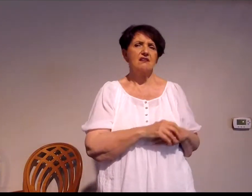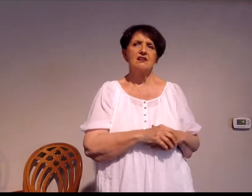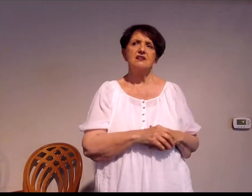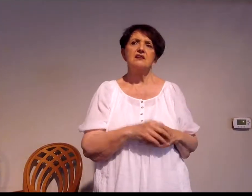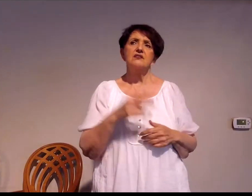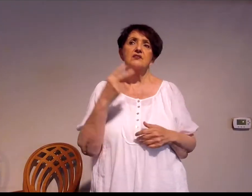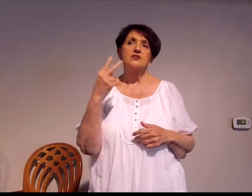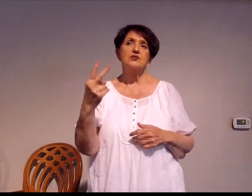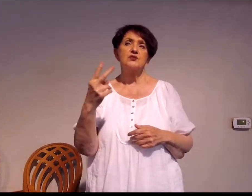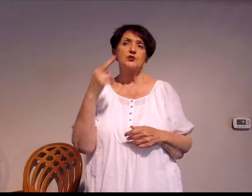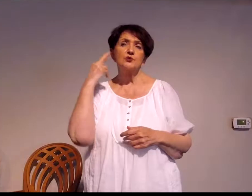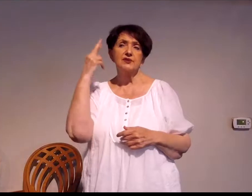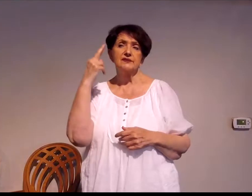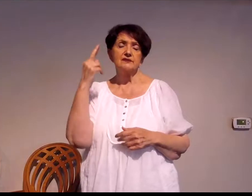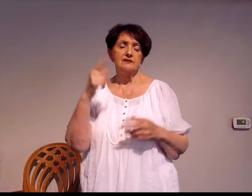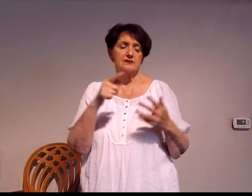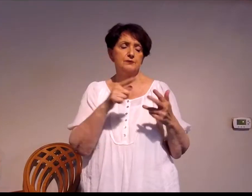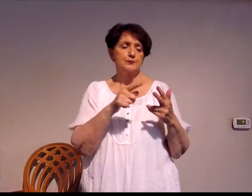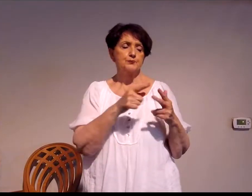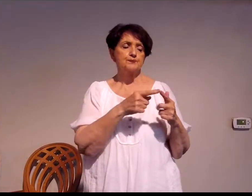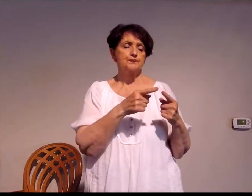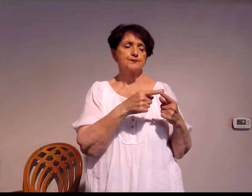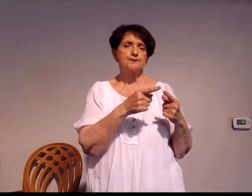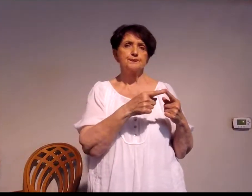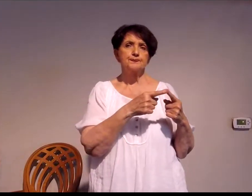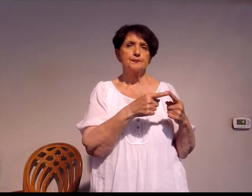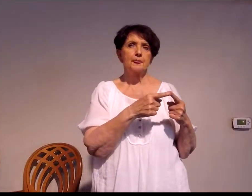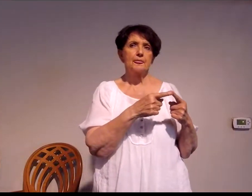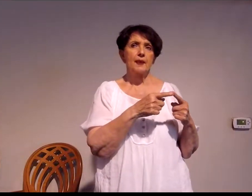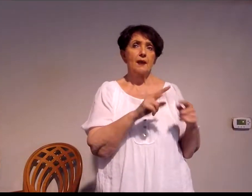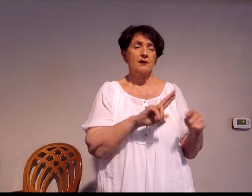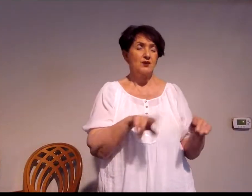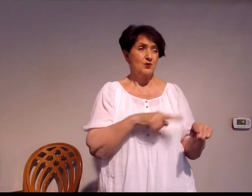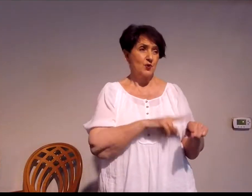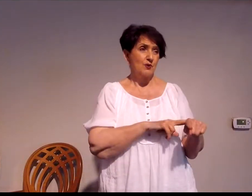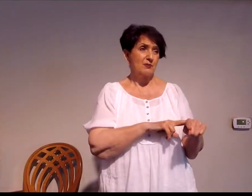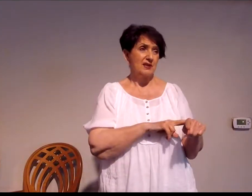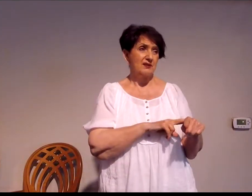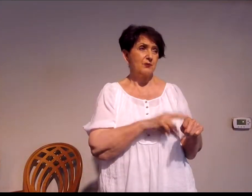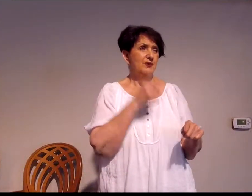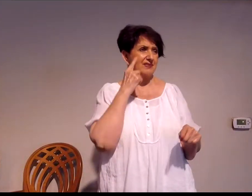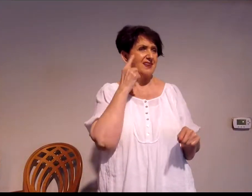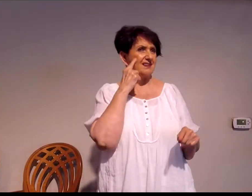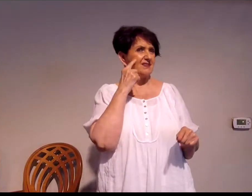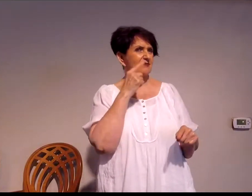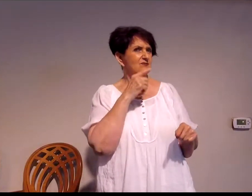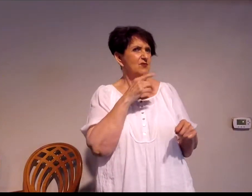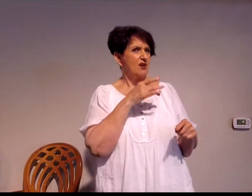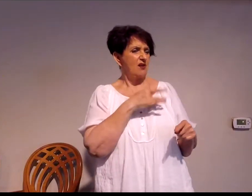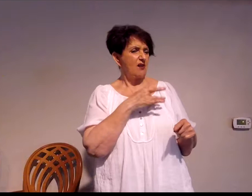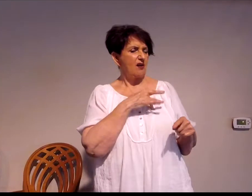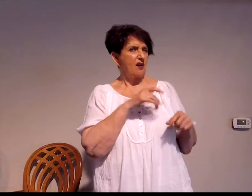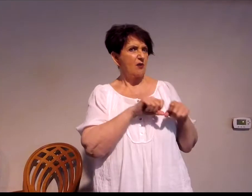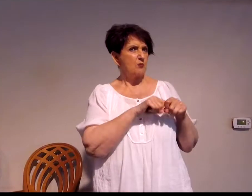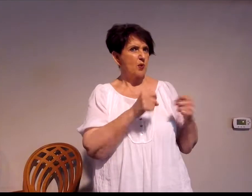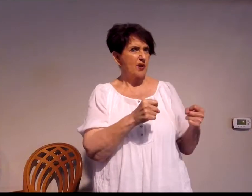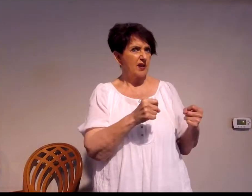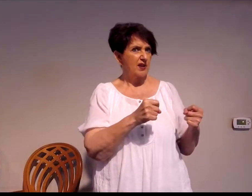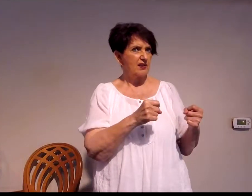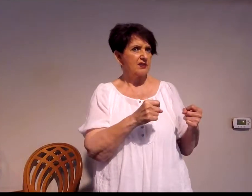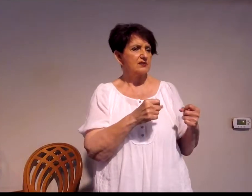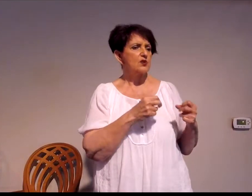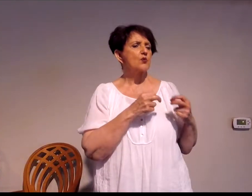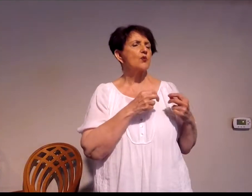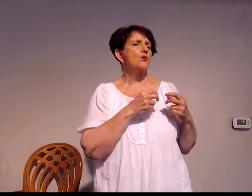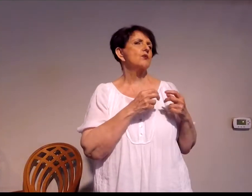why. One, we normally associate heartbreak only with romantic love.